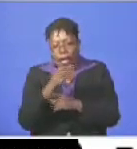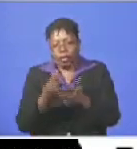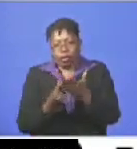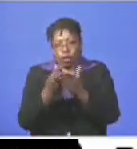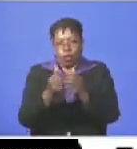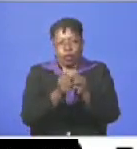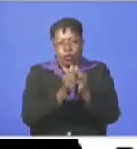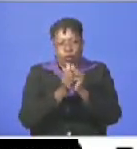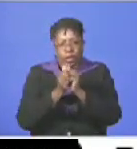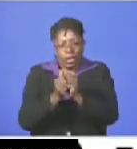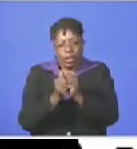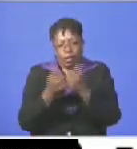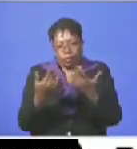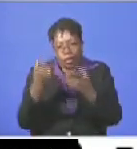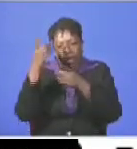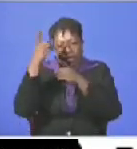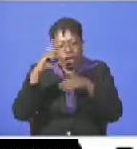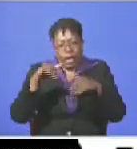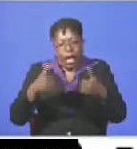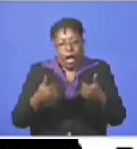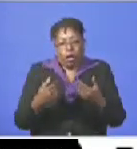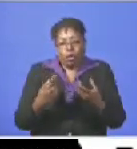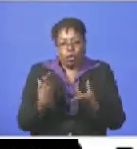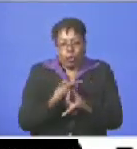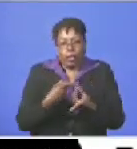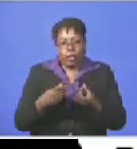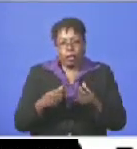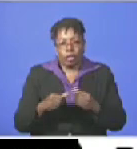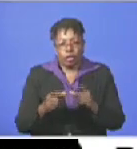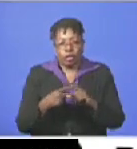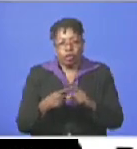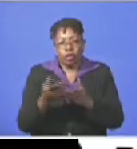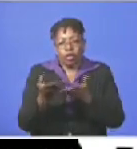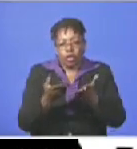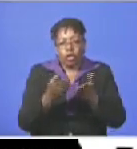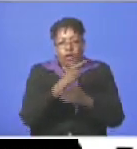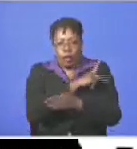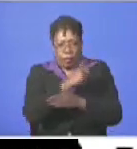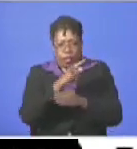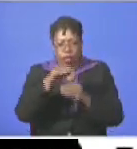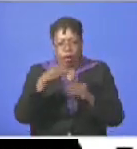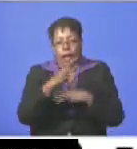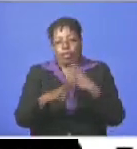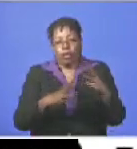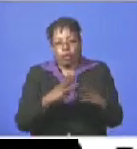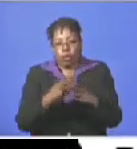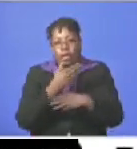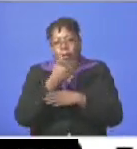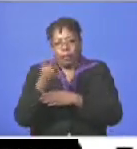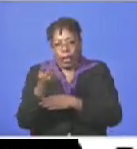together, and to figure out how we can even continue to better serve patients around the world and specifically in the Bahamas.